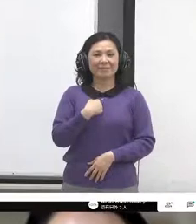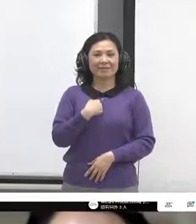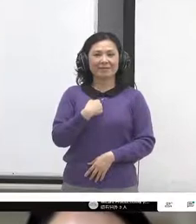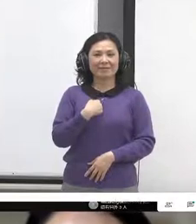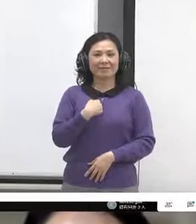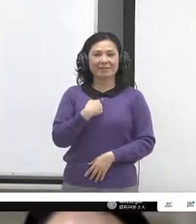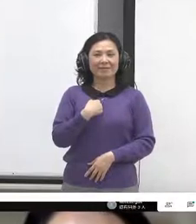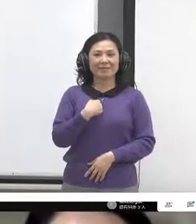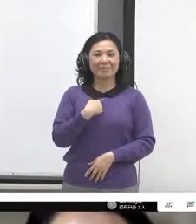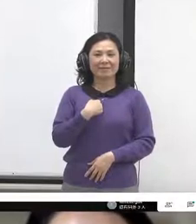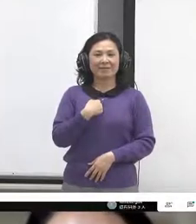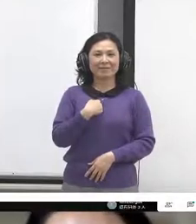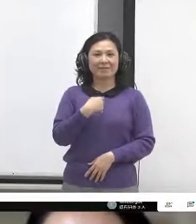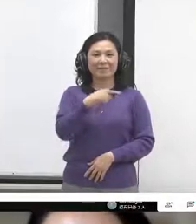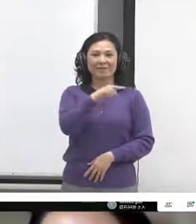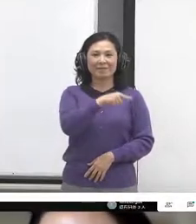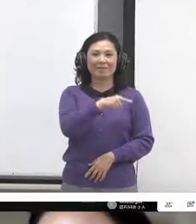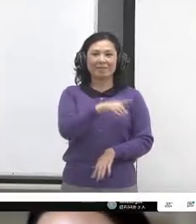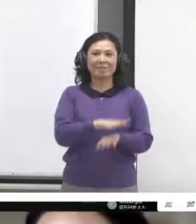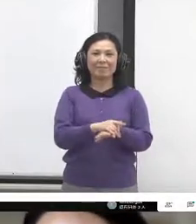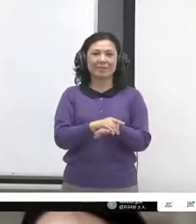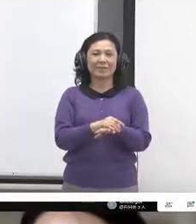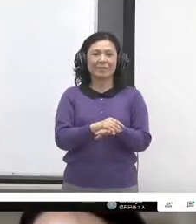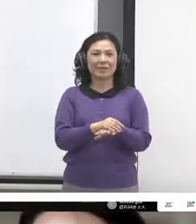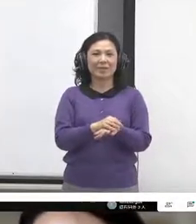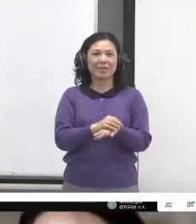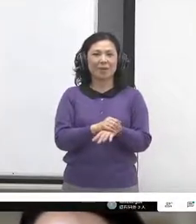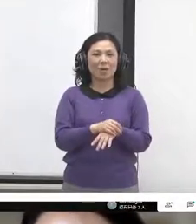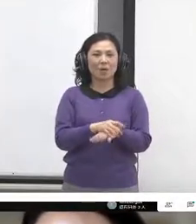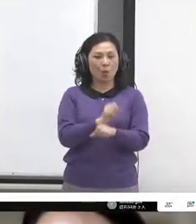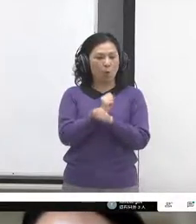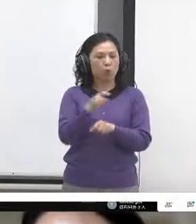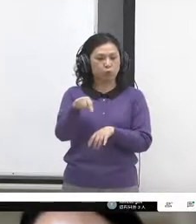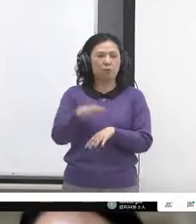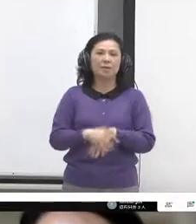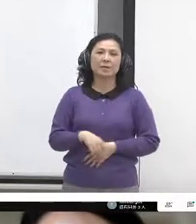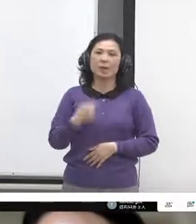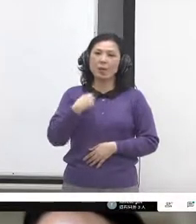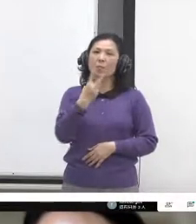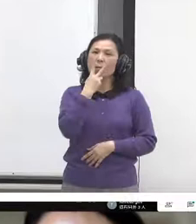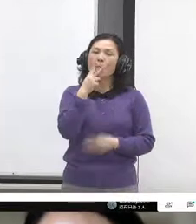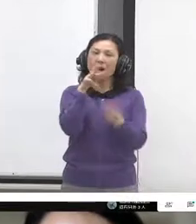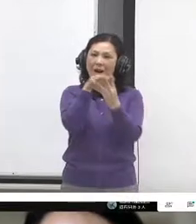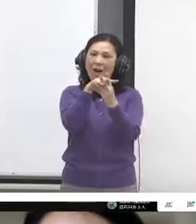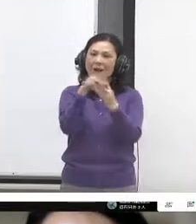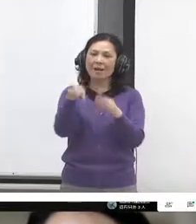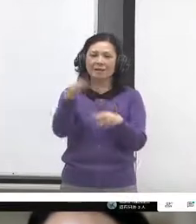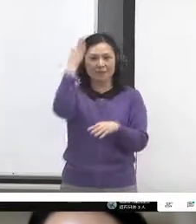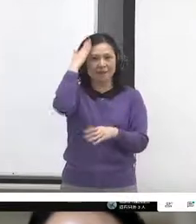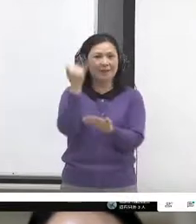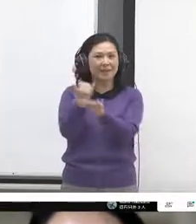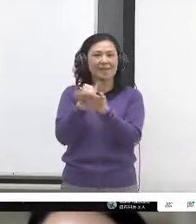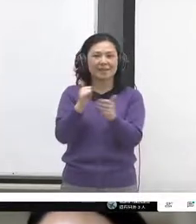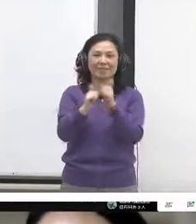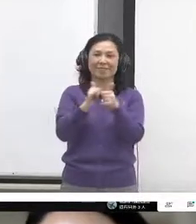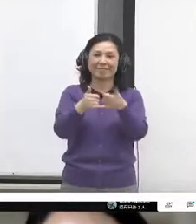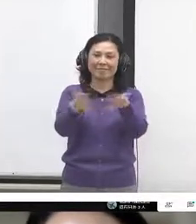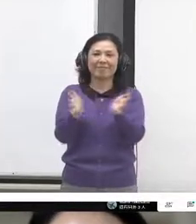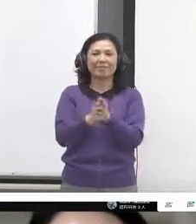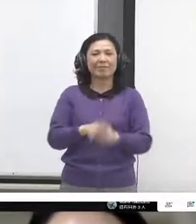the East Asia civic hacking community. So I felt I memorized it and recapped